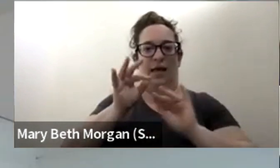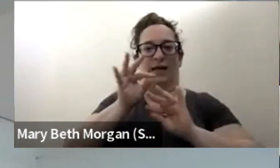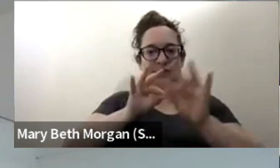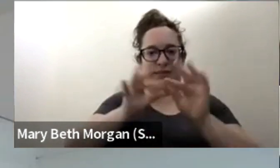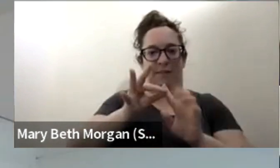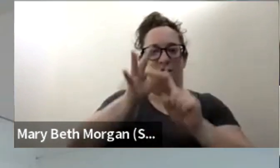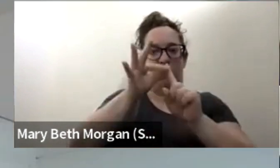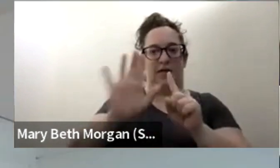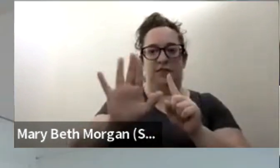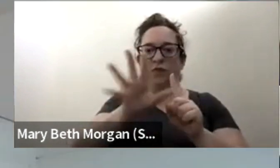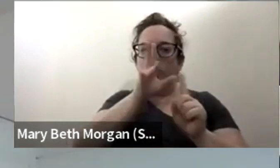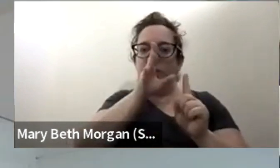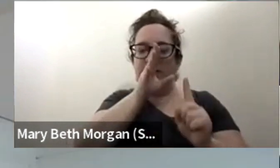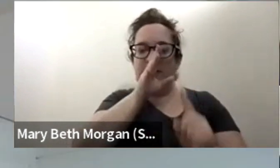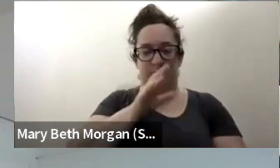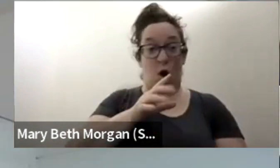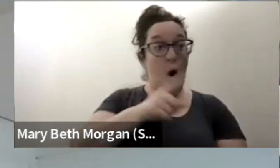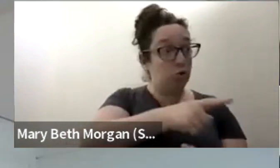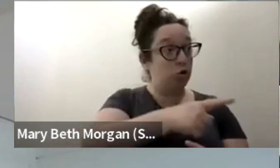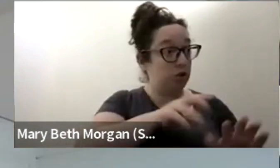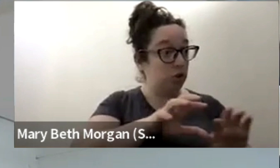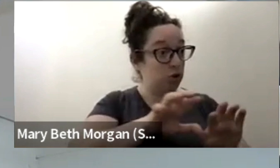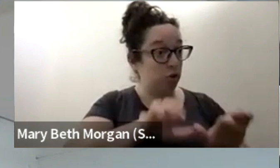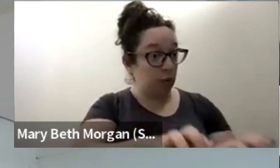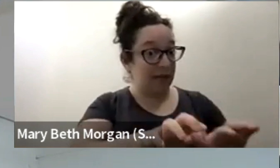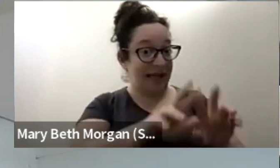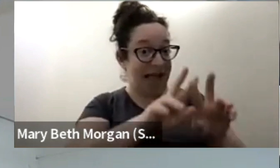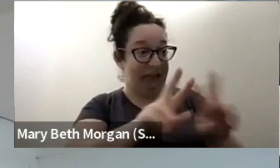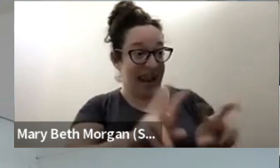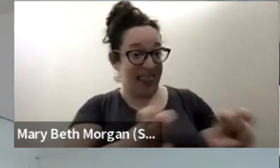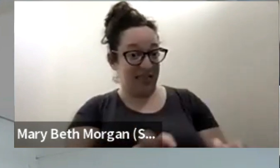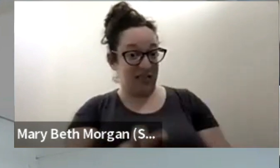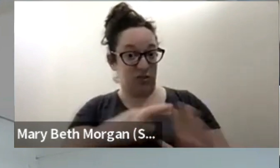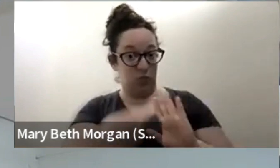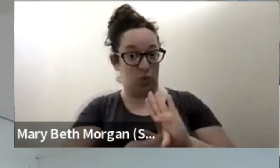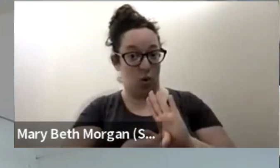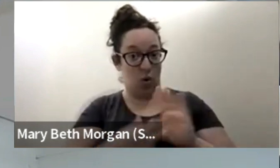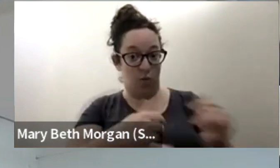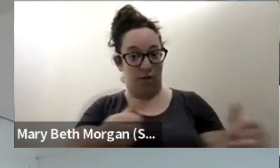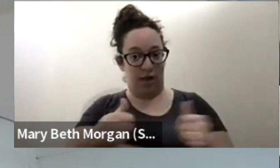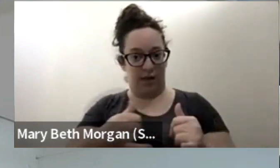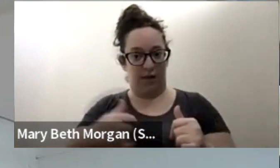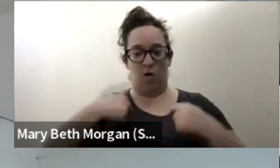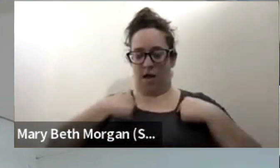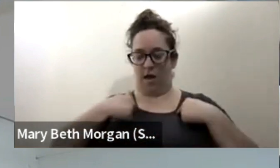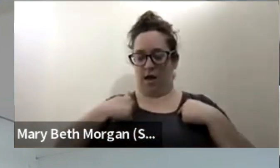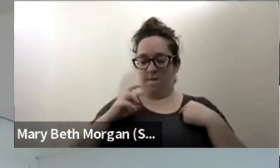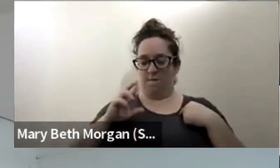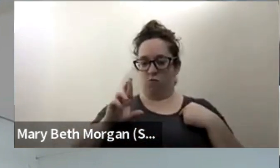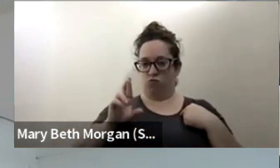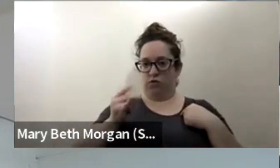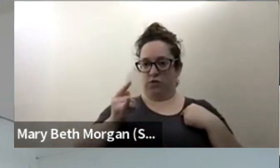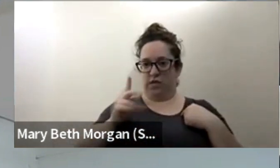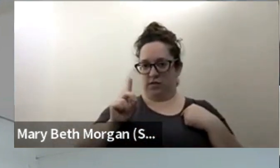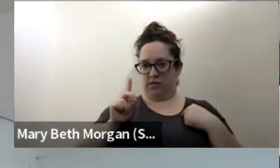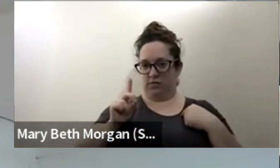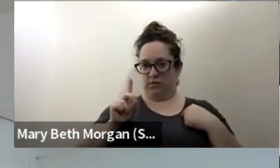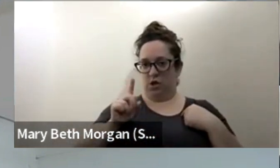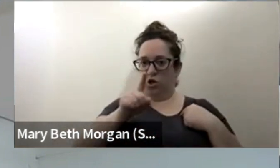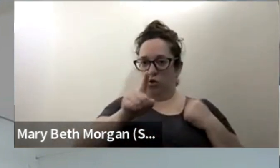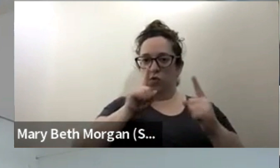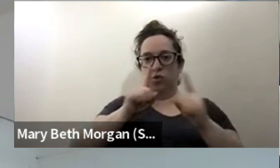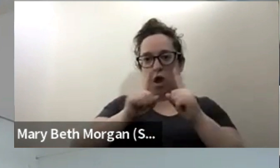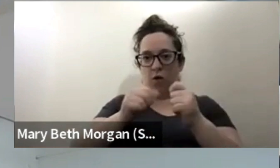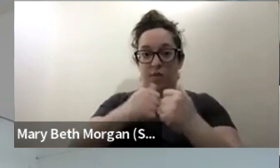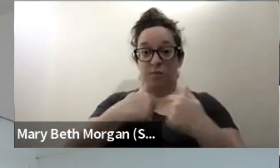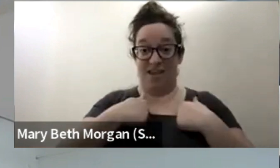she's doing analyst role play. Yeah, yeah. I'll be Rosalind. You talk to me. That's